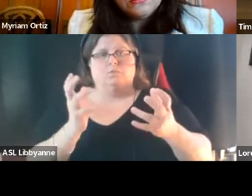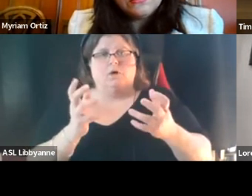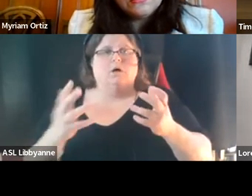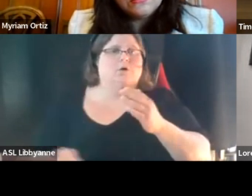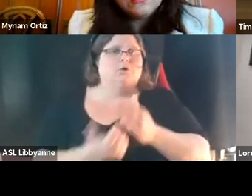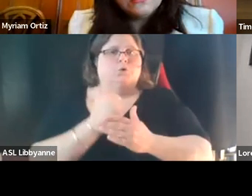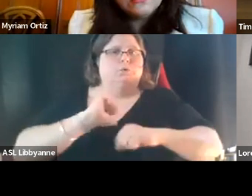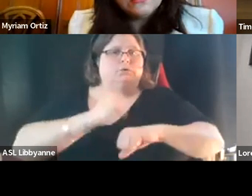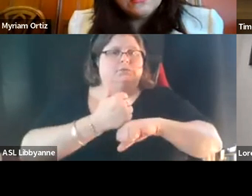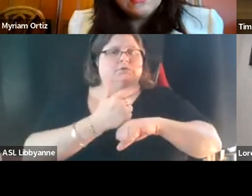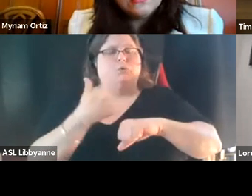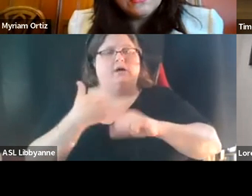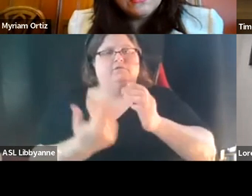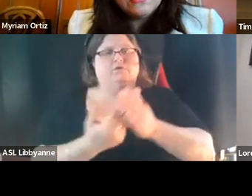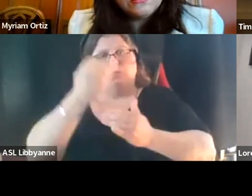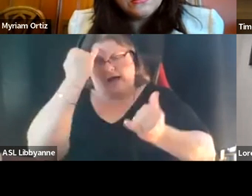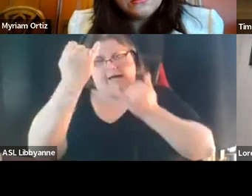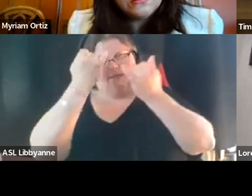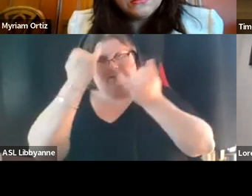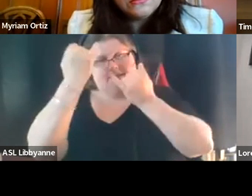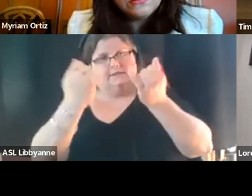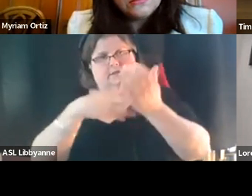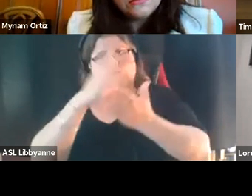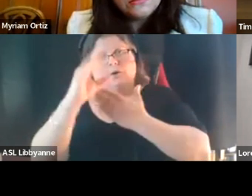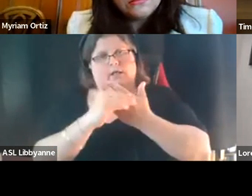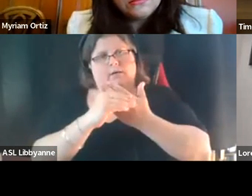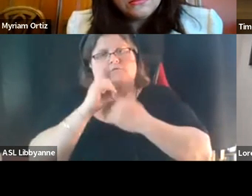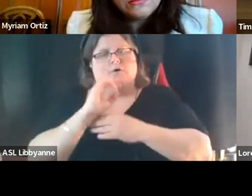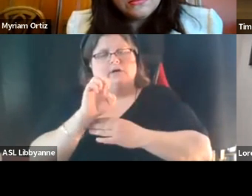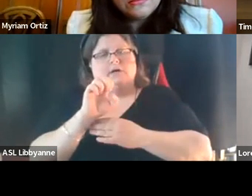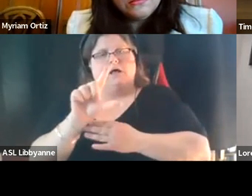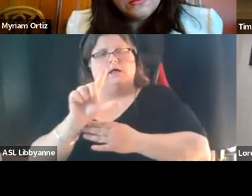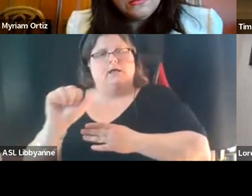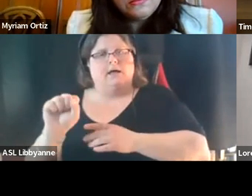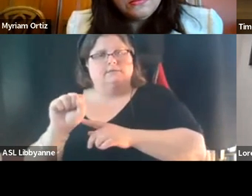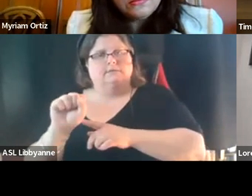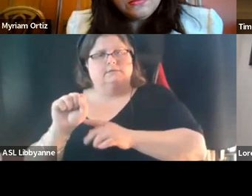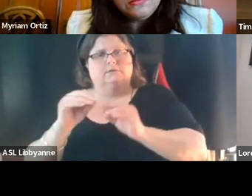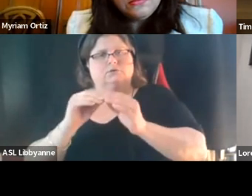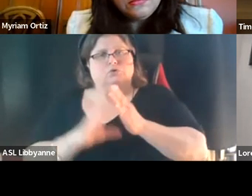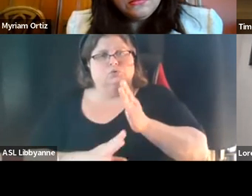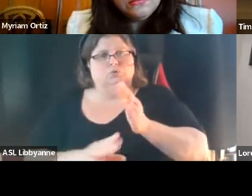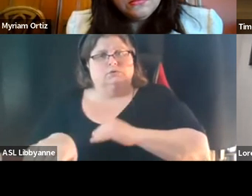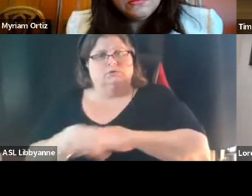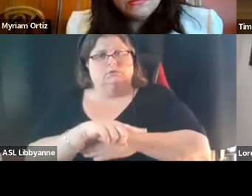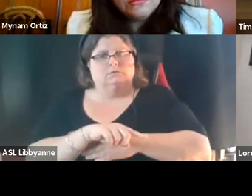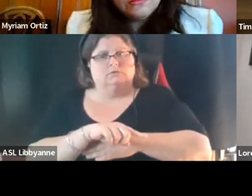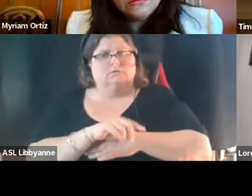bring new ideas in the curriculum for ELS students who are to learn